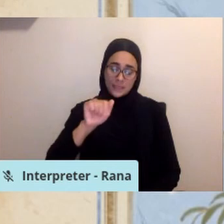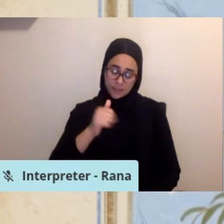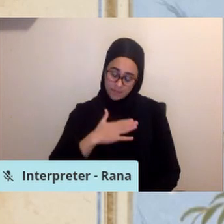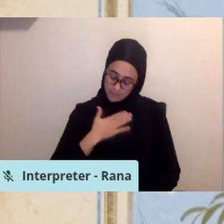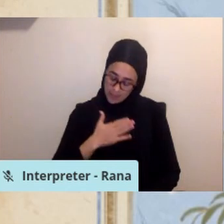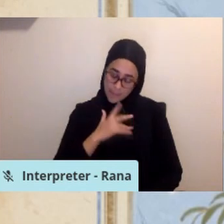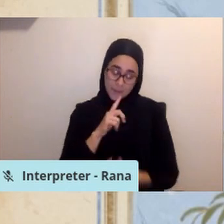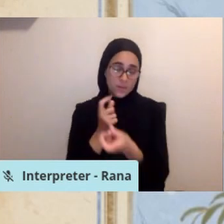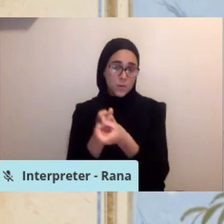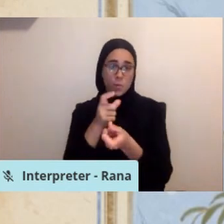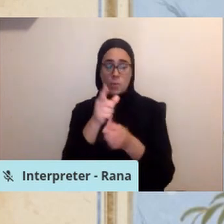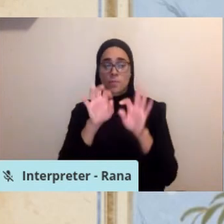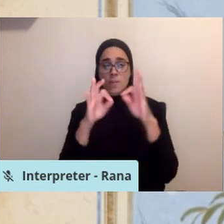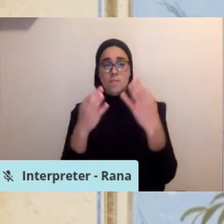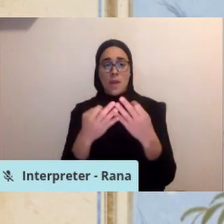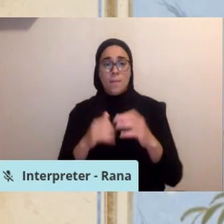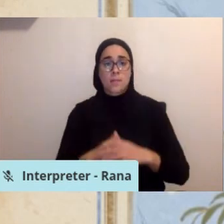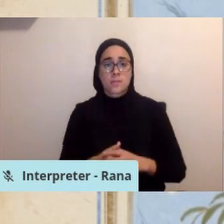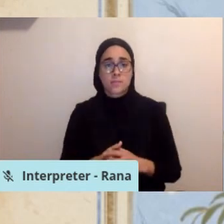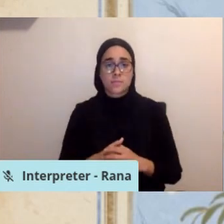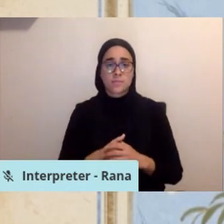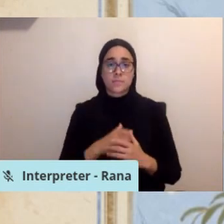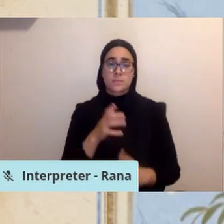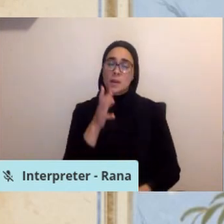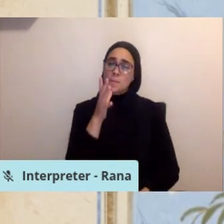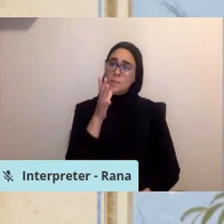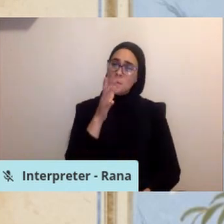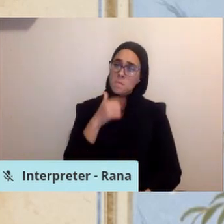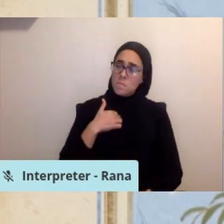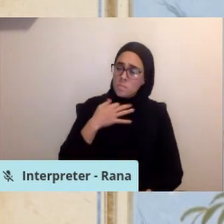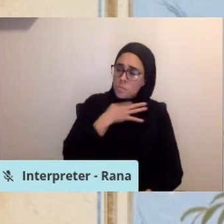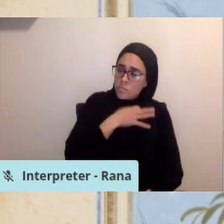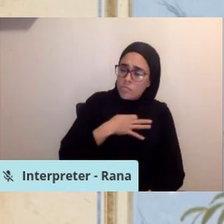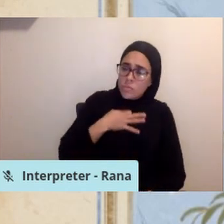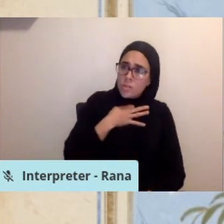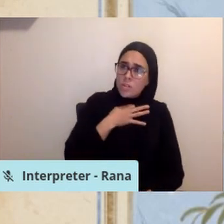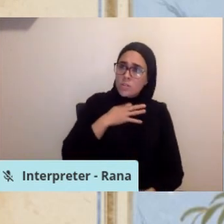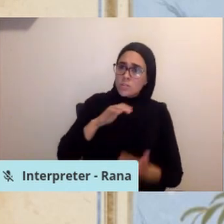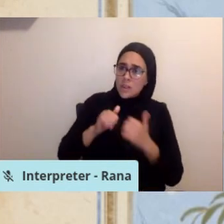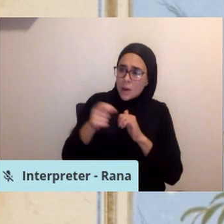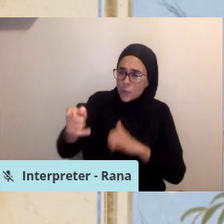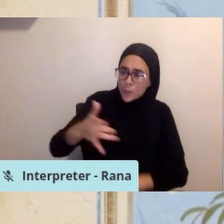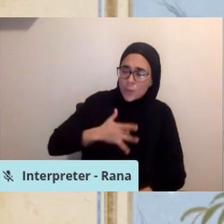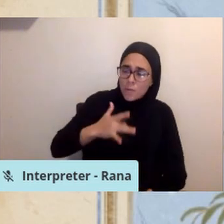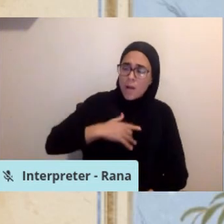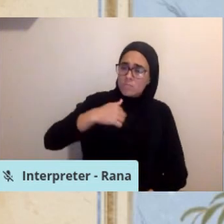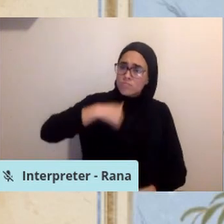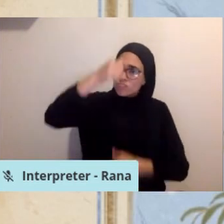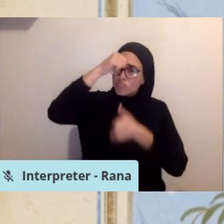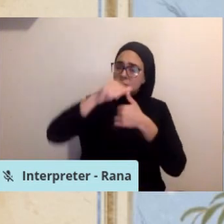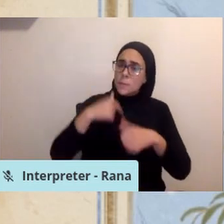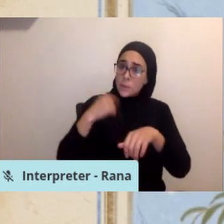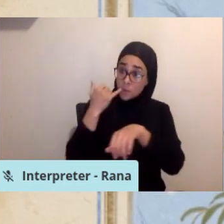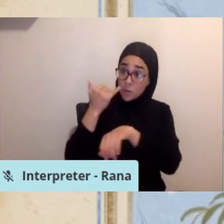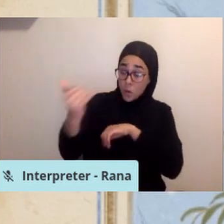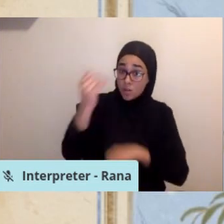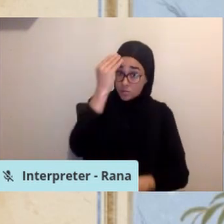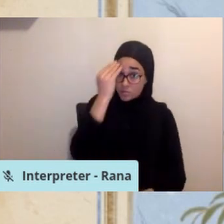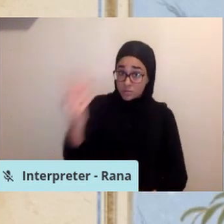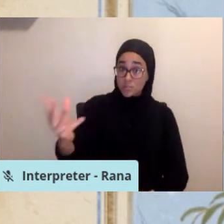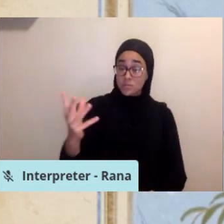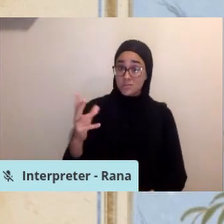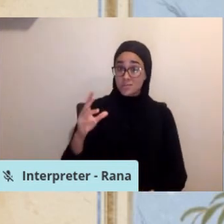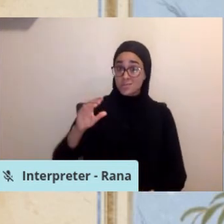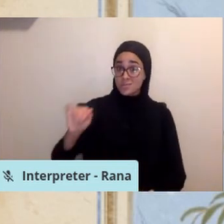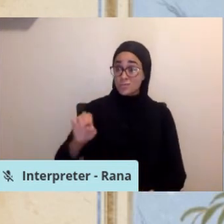So I was always curious, you know, about what you felt. I remember, you know, when I called you and first told you that he'd been